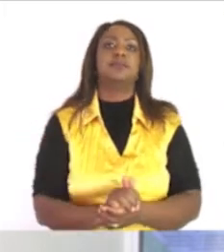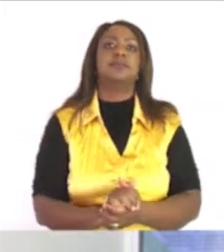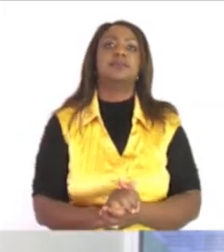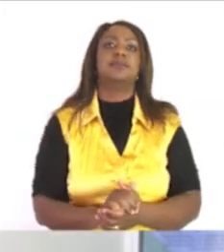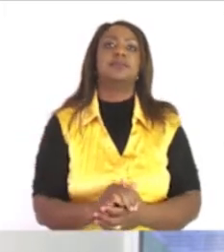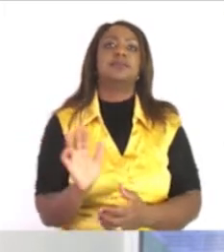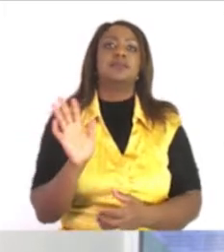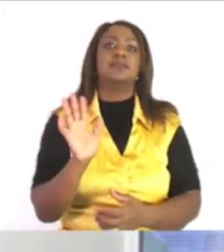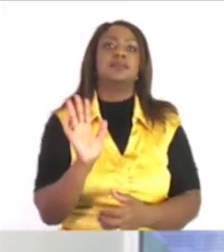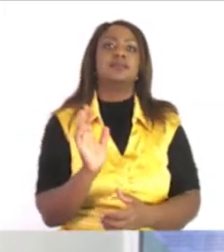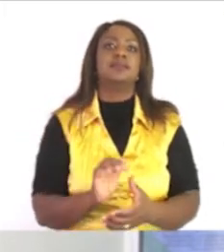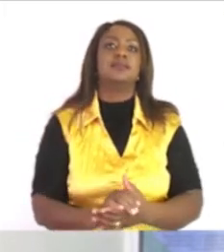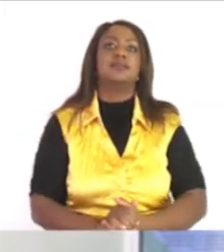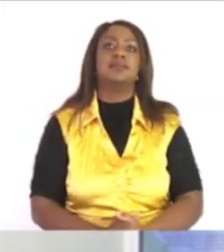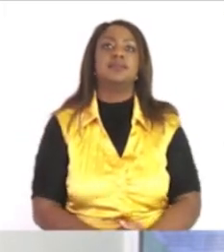Clarice.